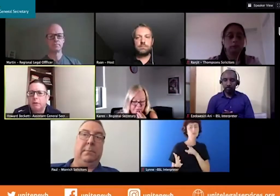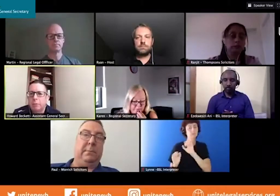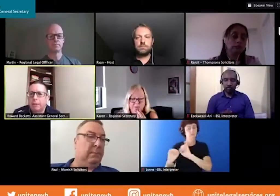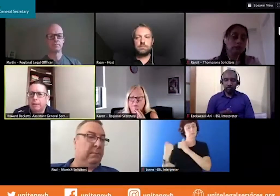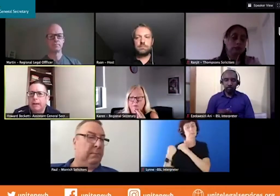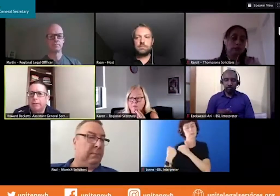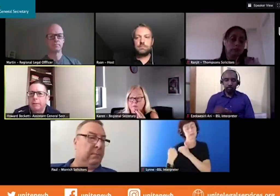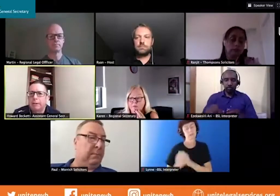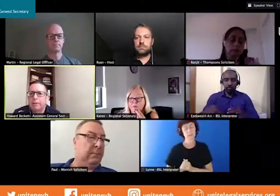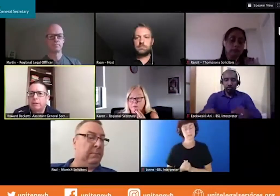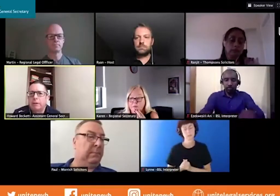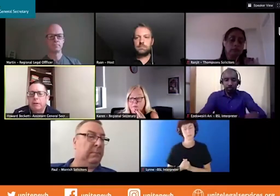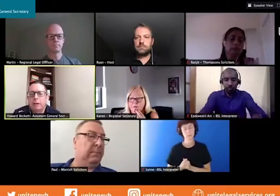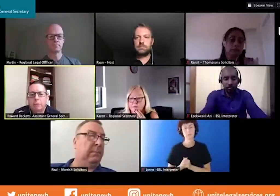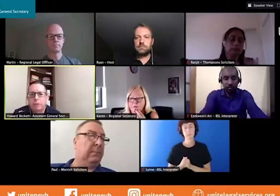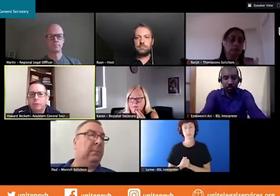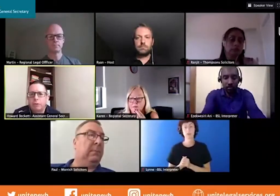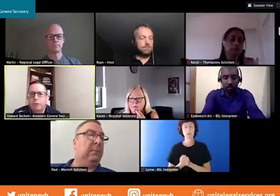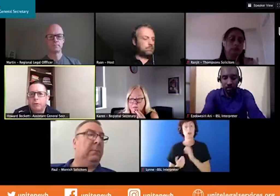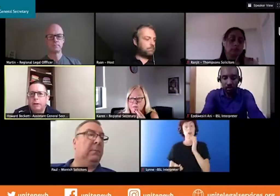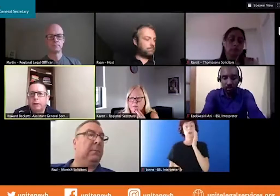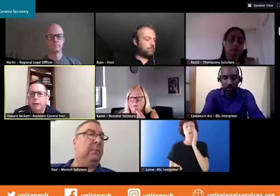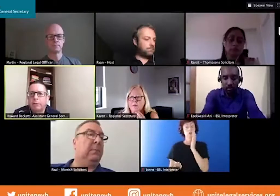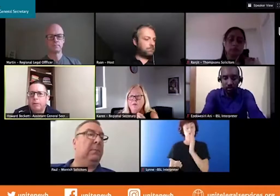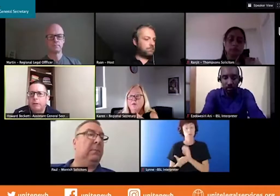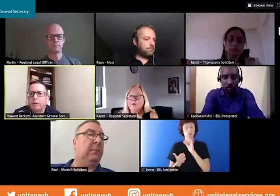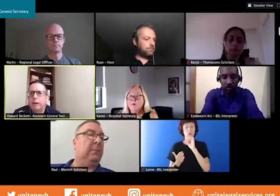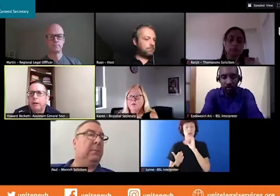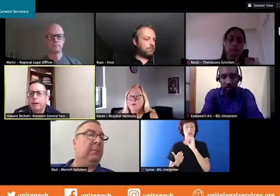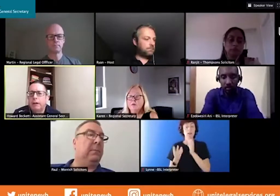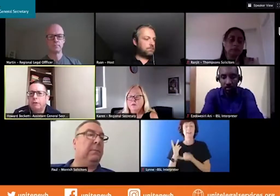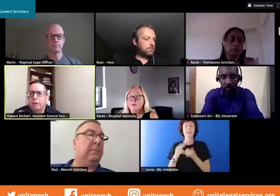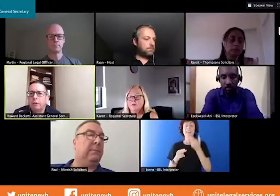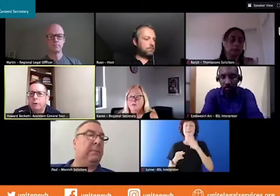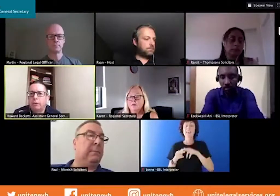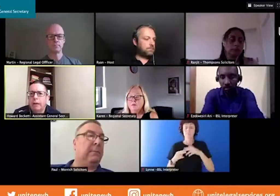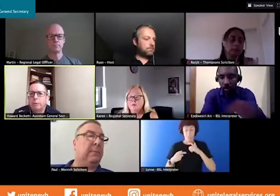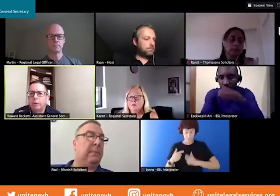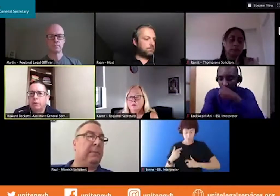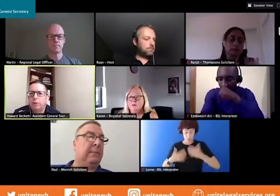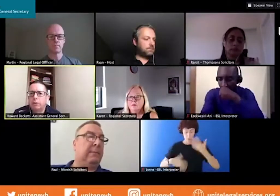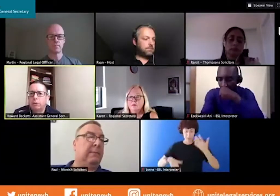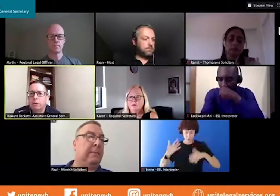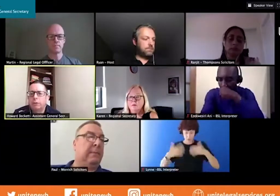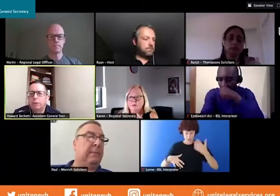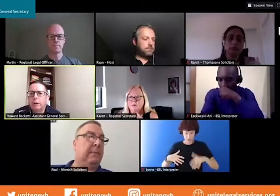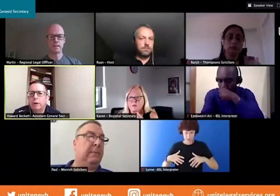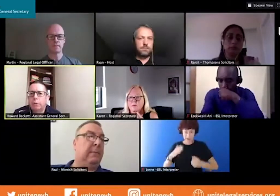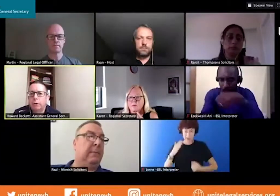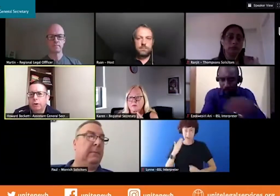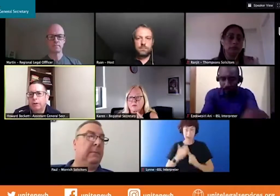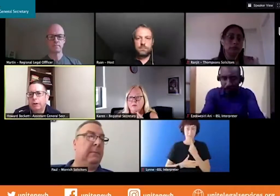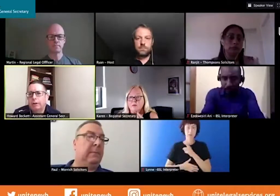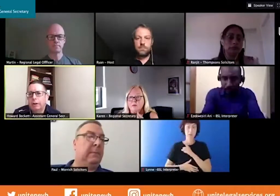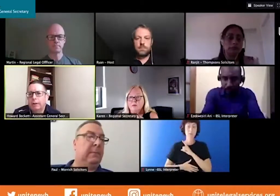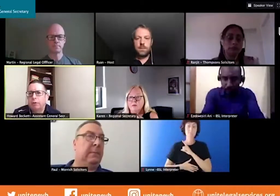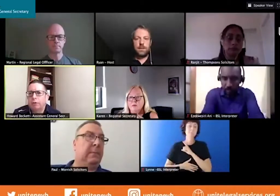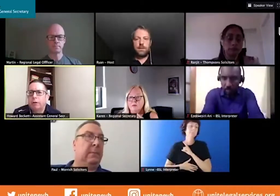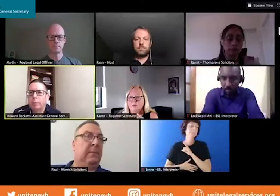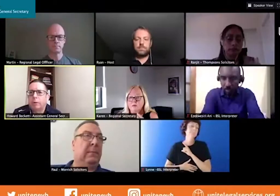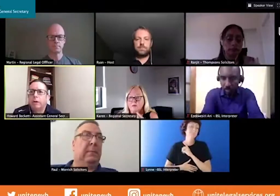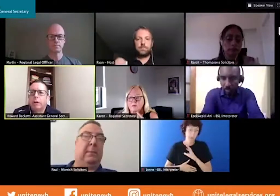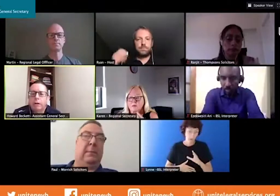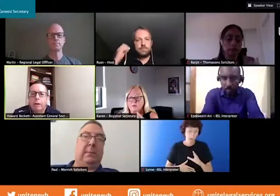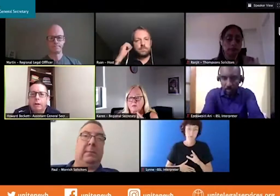would be an exacerbation personal injury claim if somebody's injuries were exacerbated as a result of what is clearly a